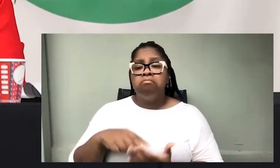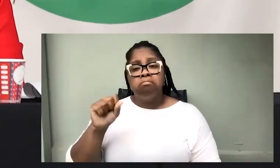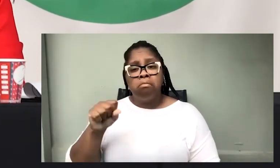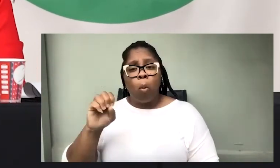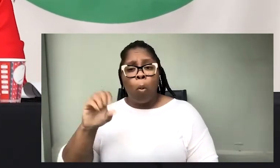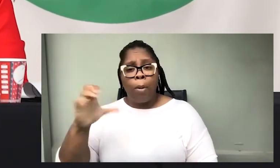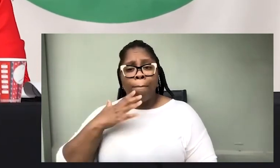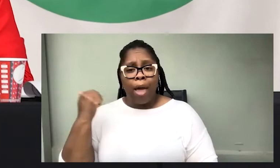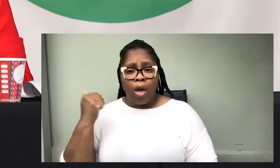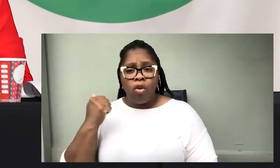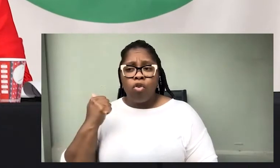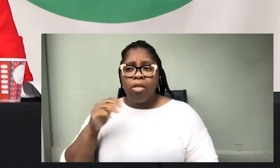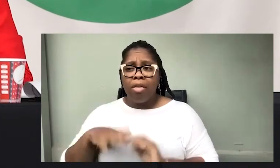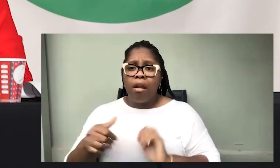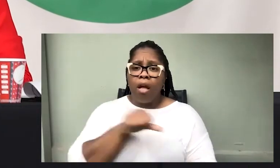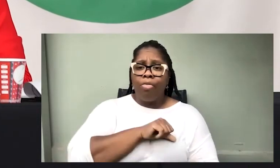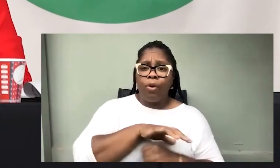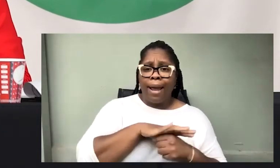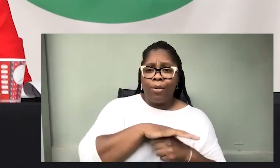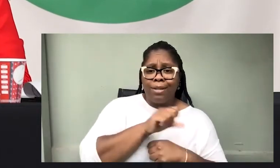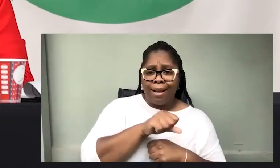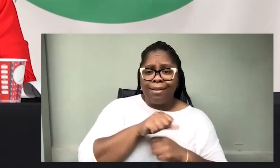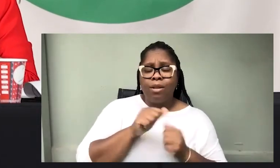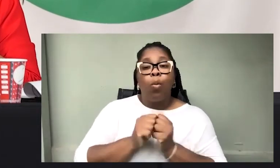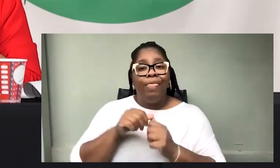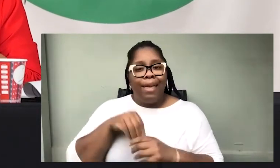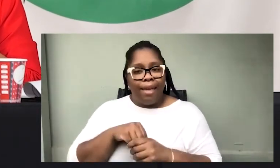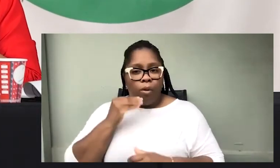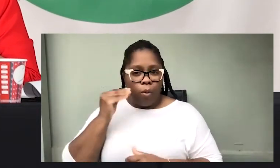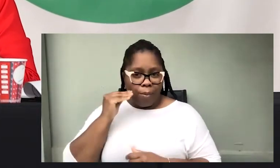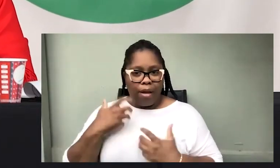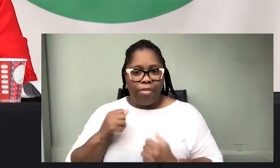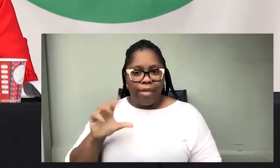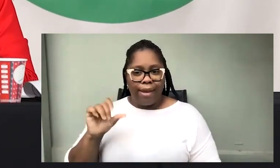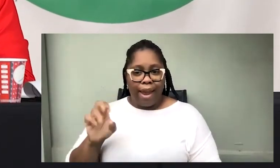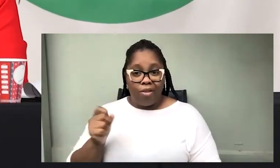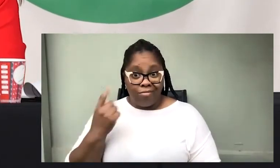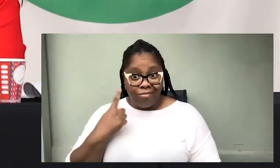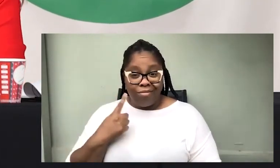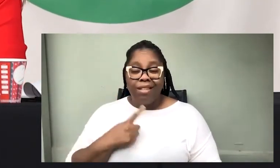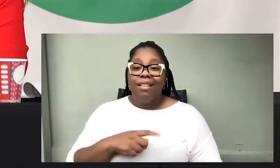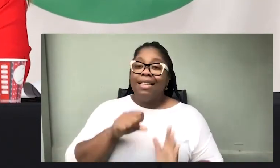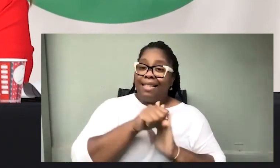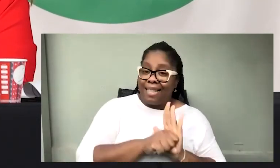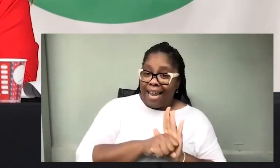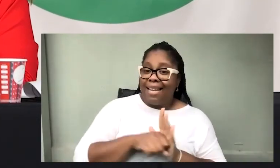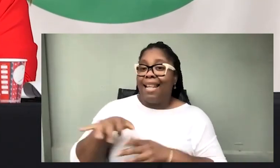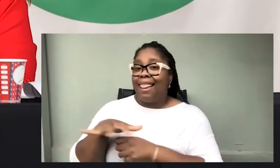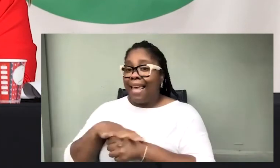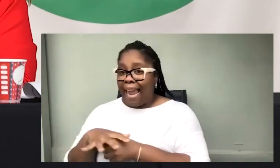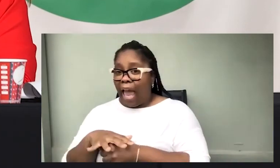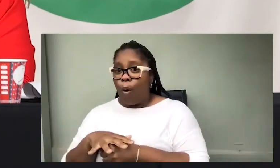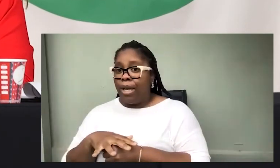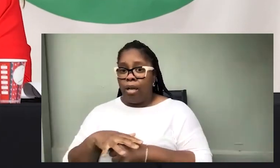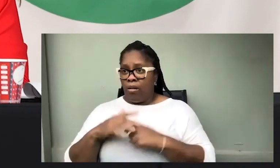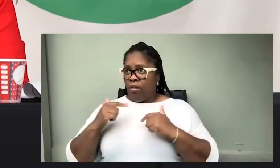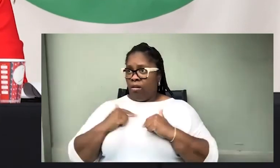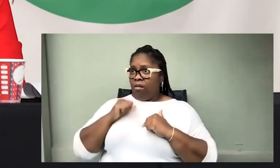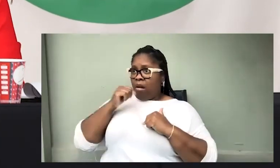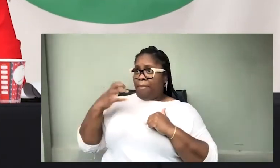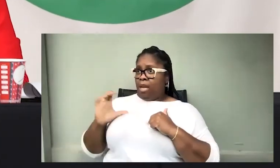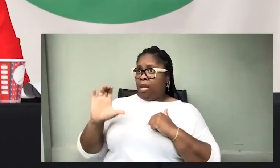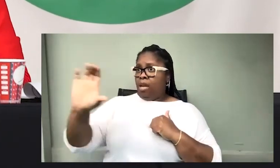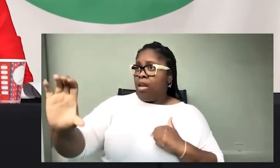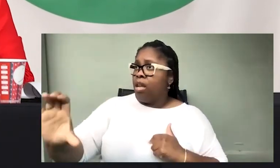job with in-home health care, the state and the county like to bounce that responsibility back and forth, and no one